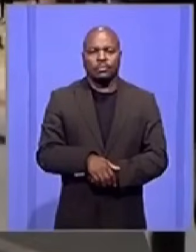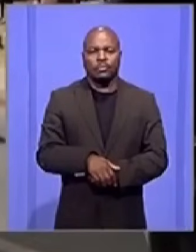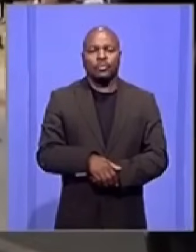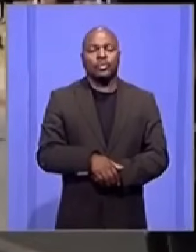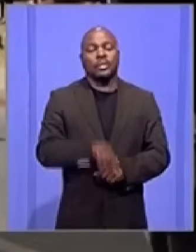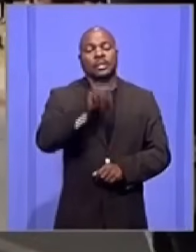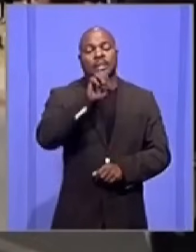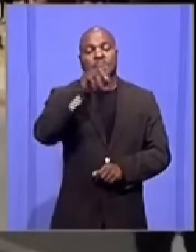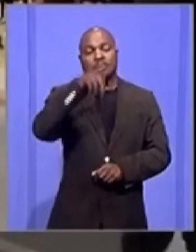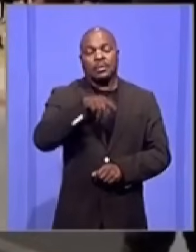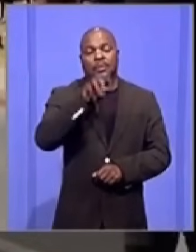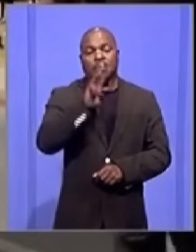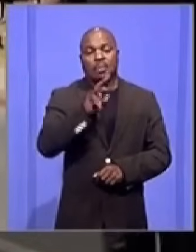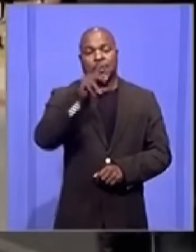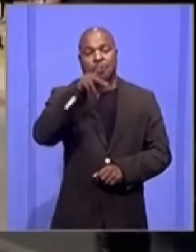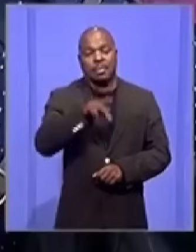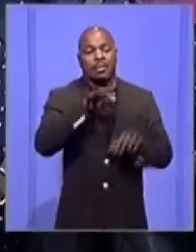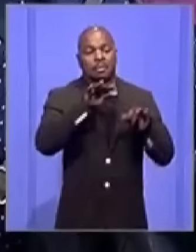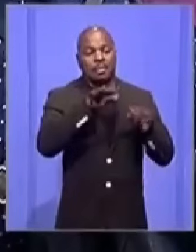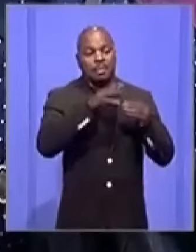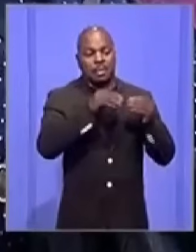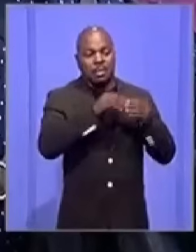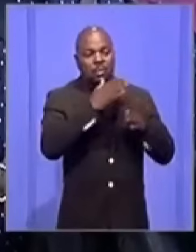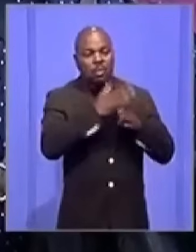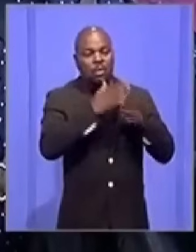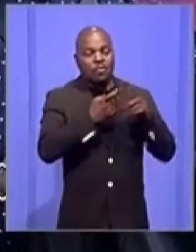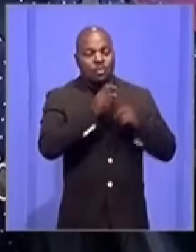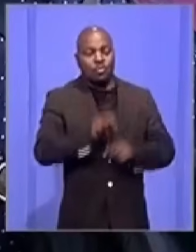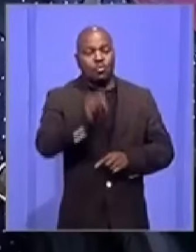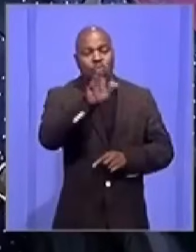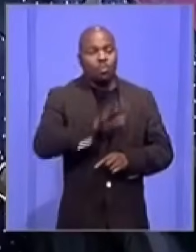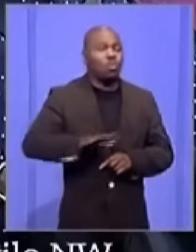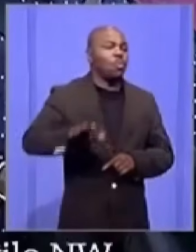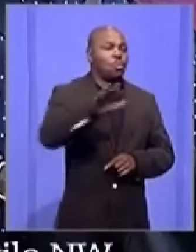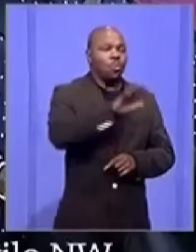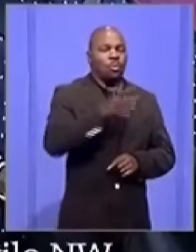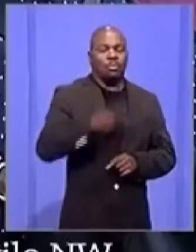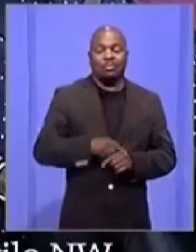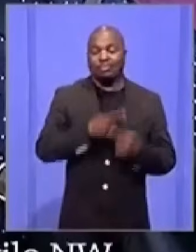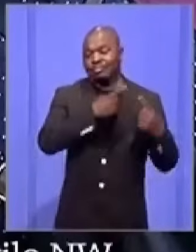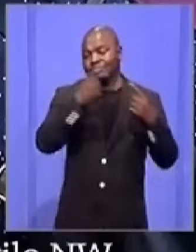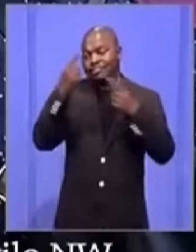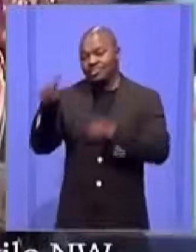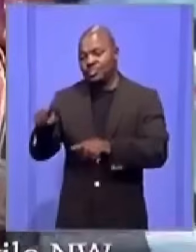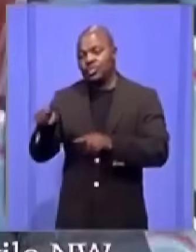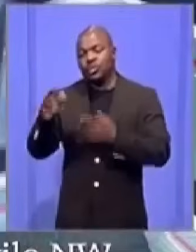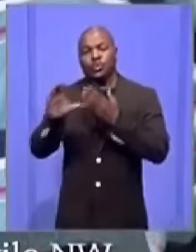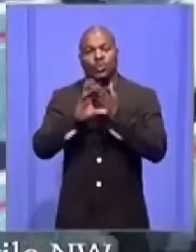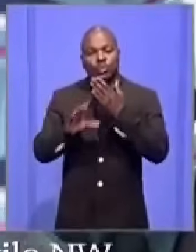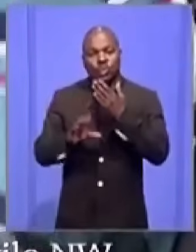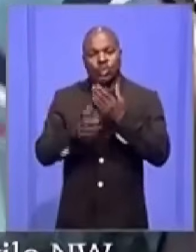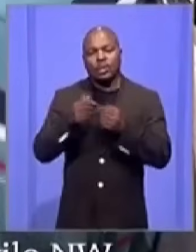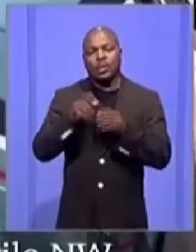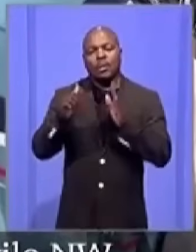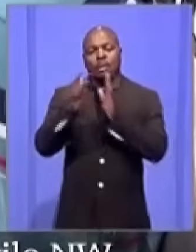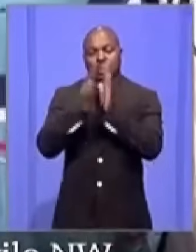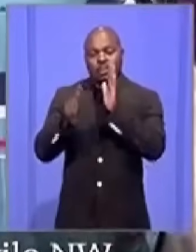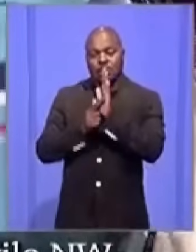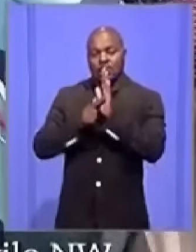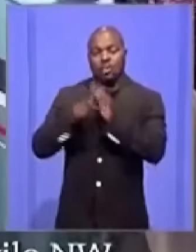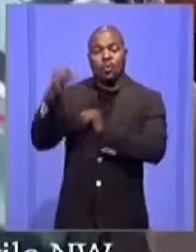Badiri ba EPWP go tsoka dikarolong tsotlhe tsa Northwest ba ne ba piketsa kwa ntle ga kgotlatheo molao ya province ya Northwest